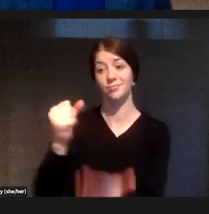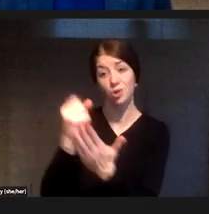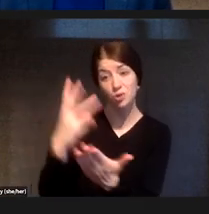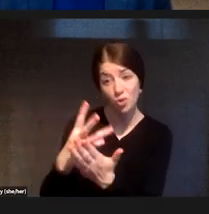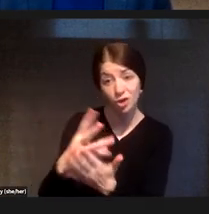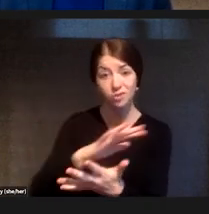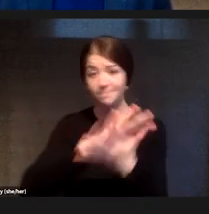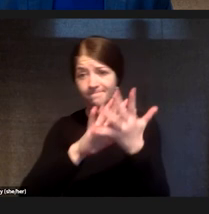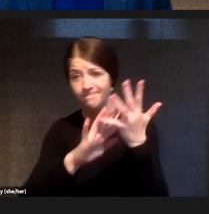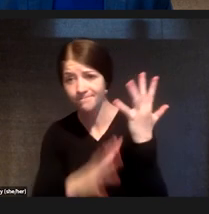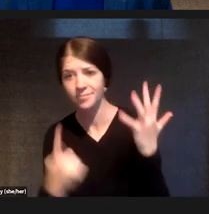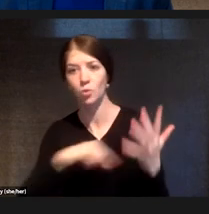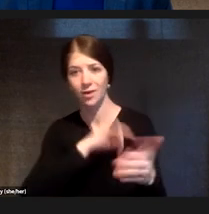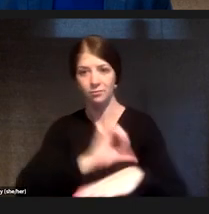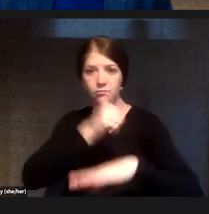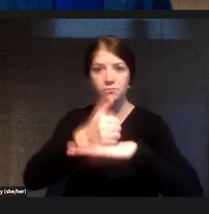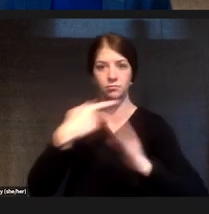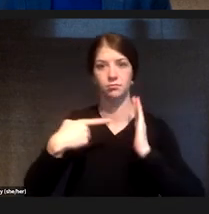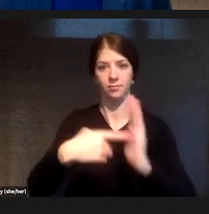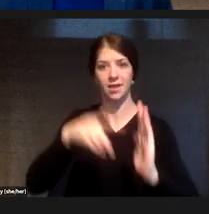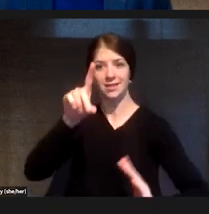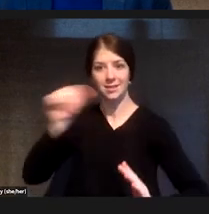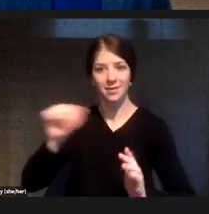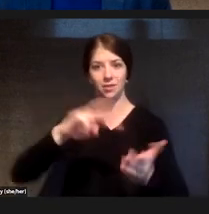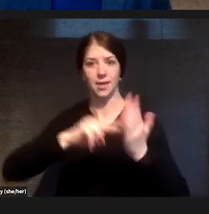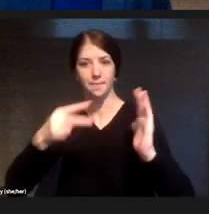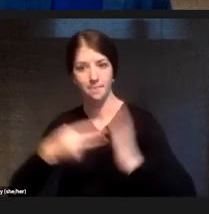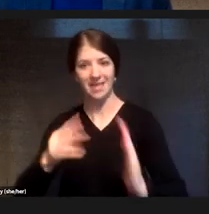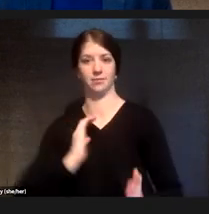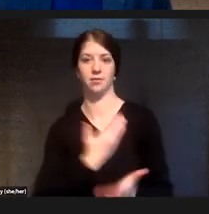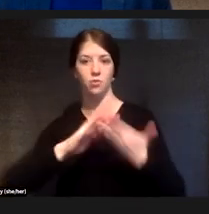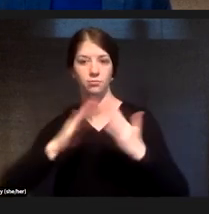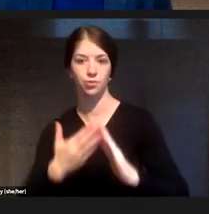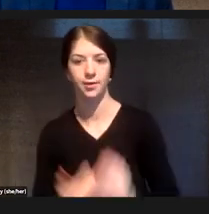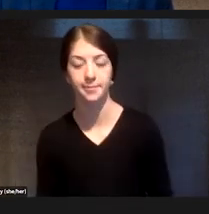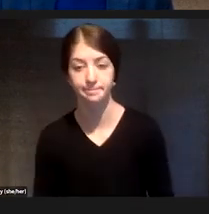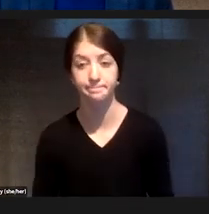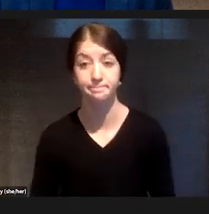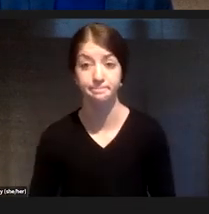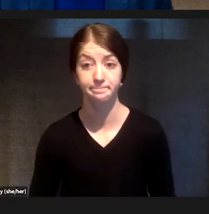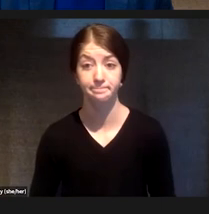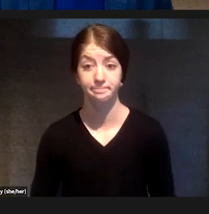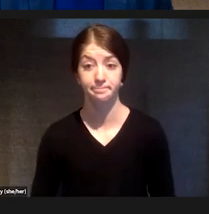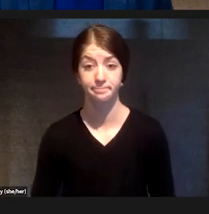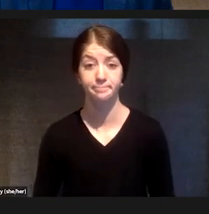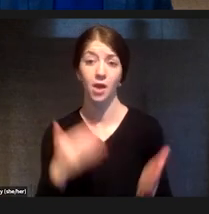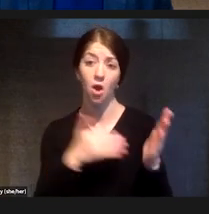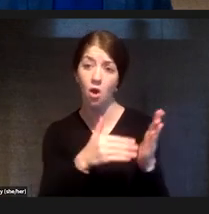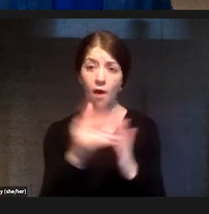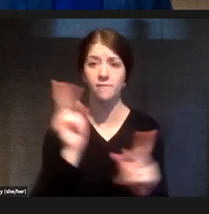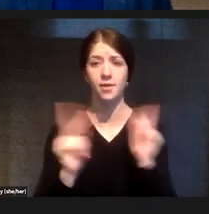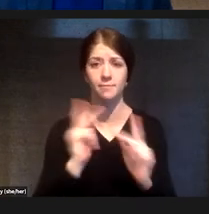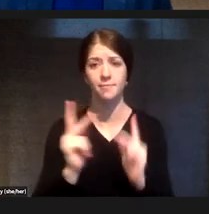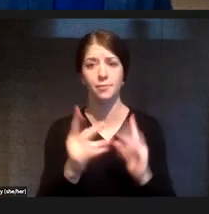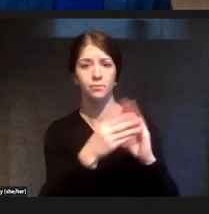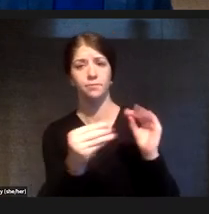be that example for what disability can mean in our community. Because oftentimes people say that you cannot be what you